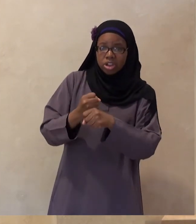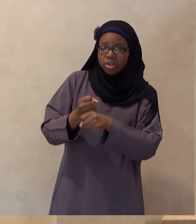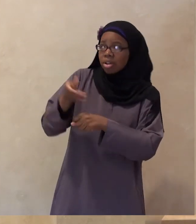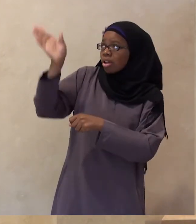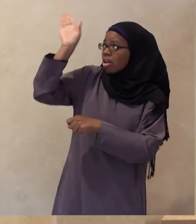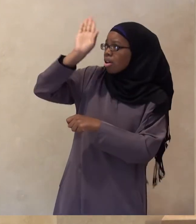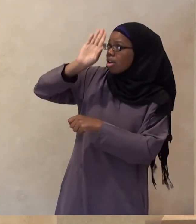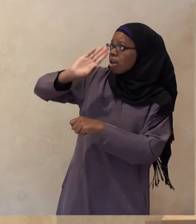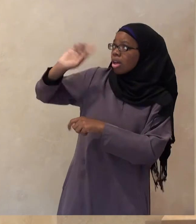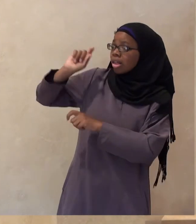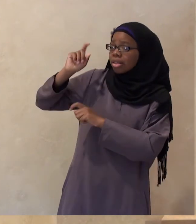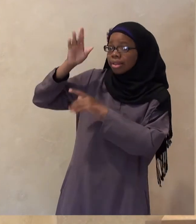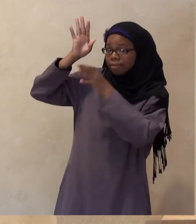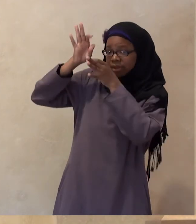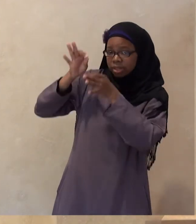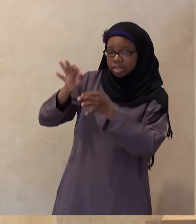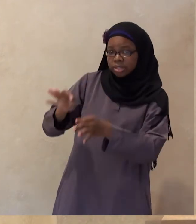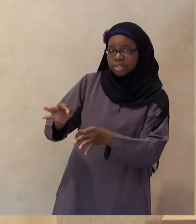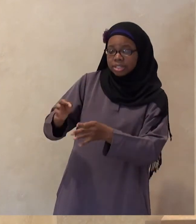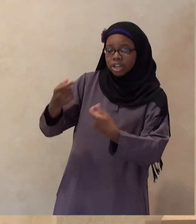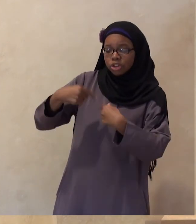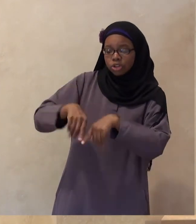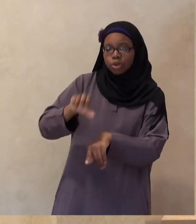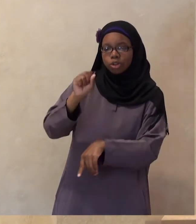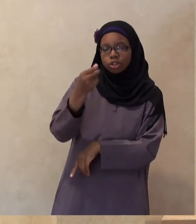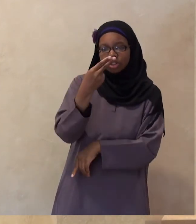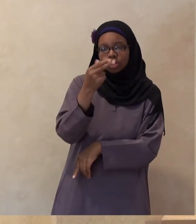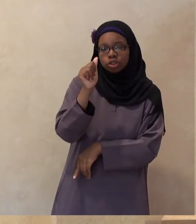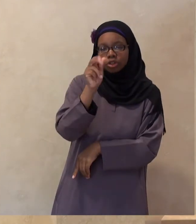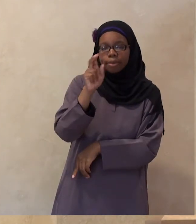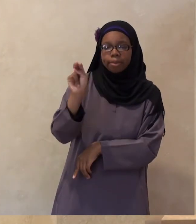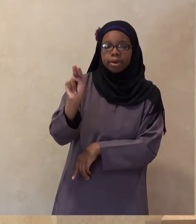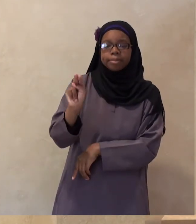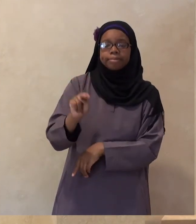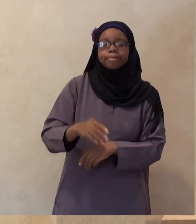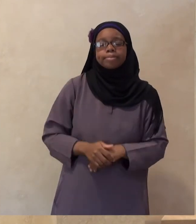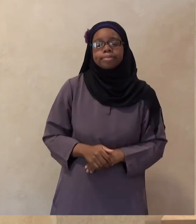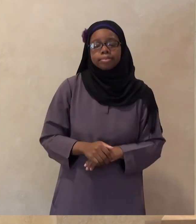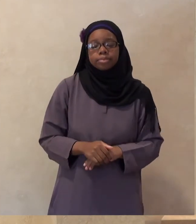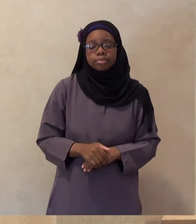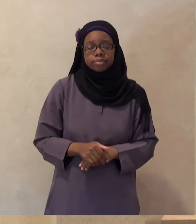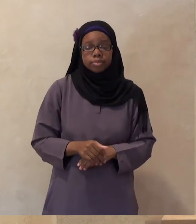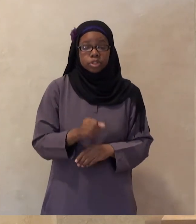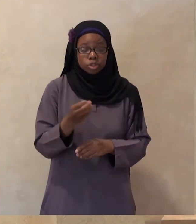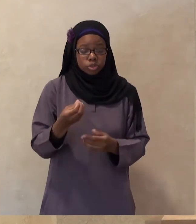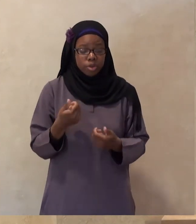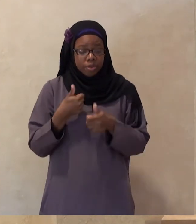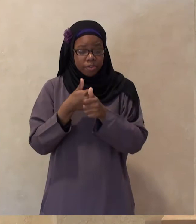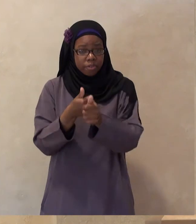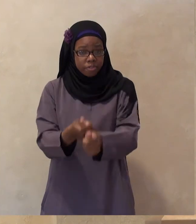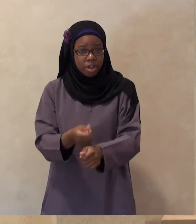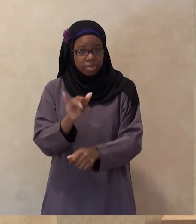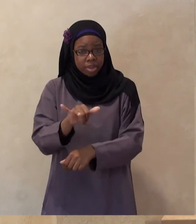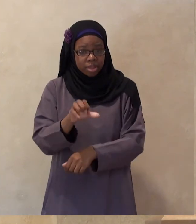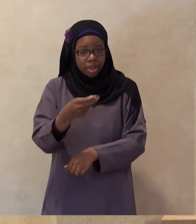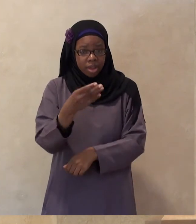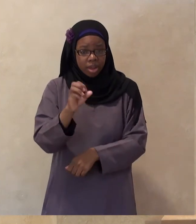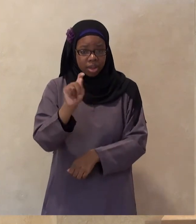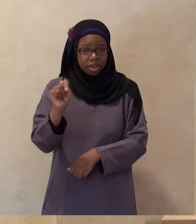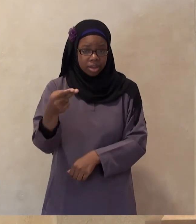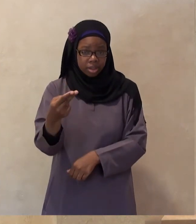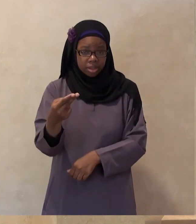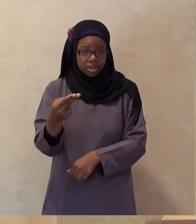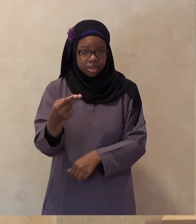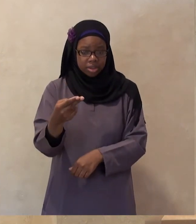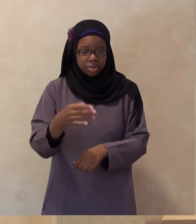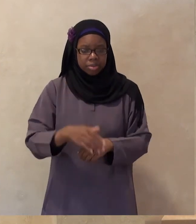to Malaika, to angels. So following these ahadith, following these virtues, and above all, there